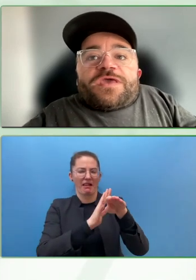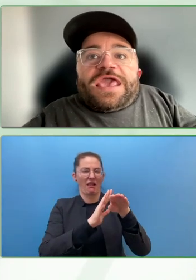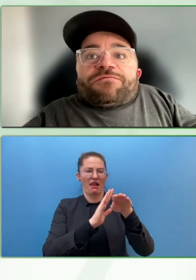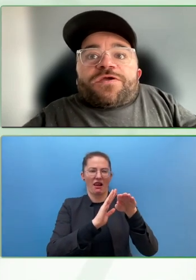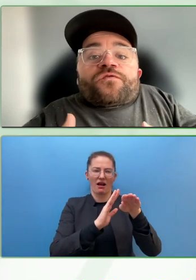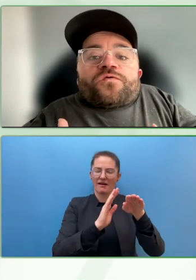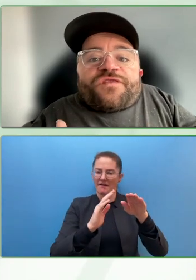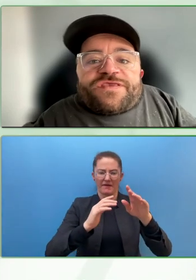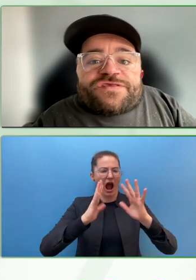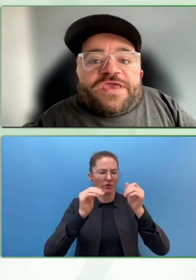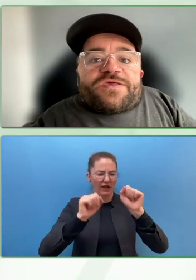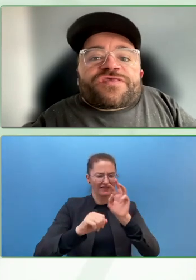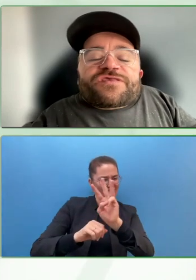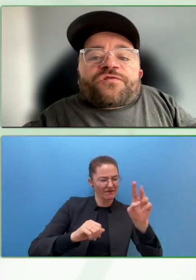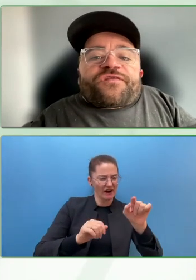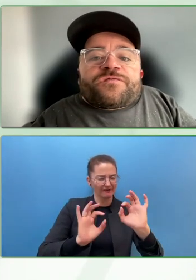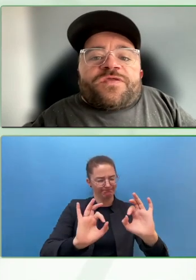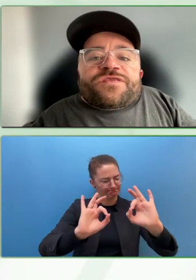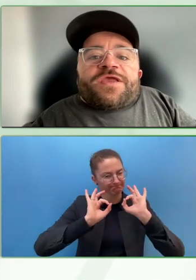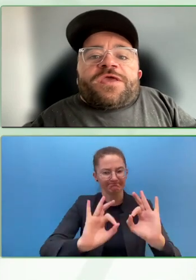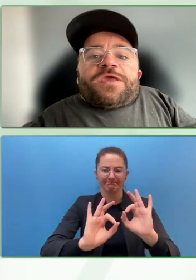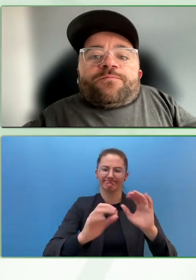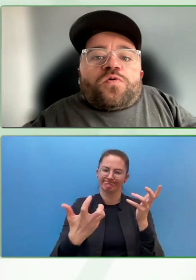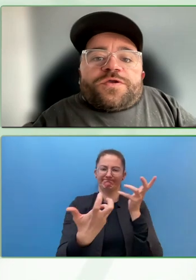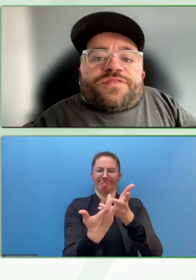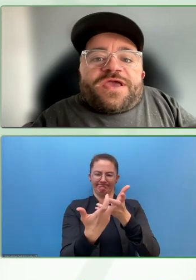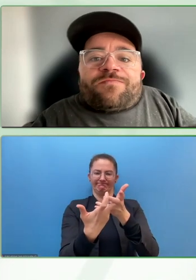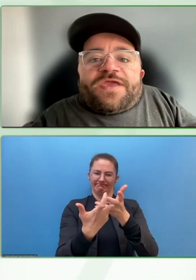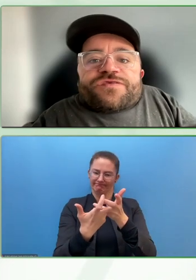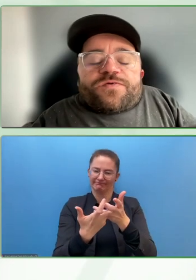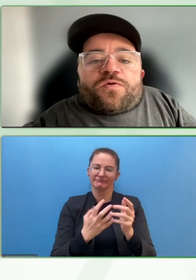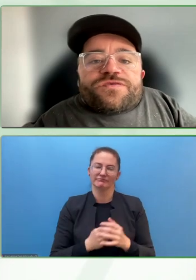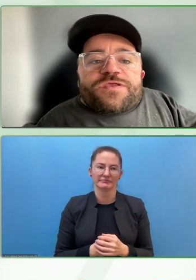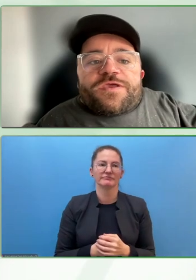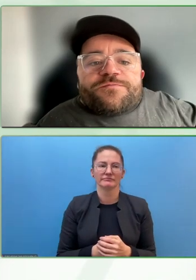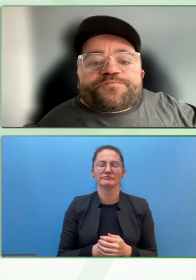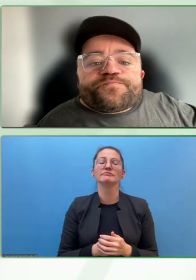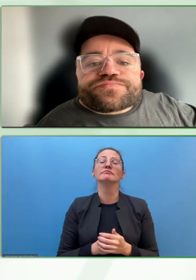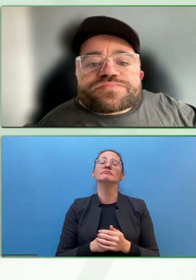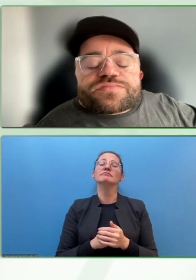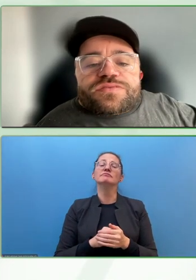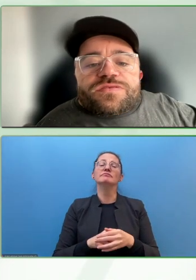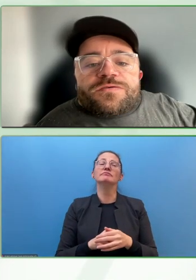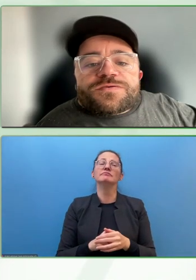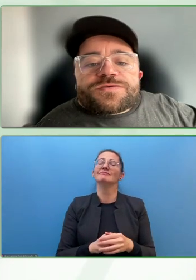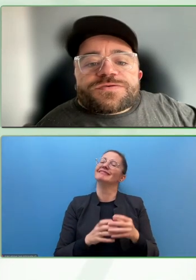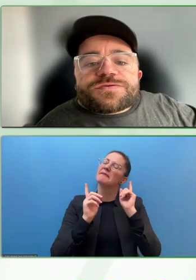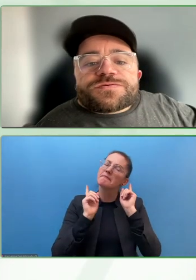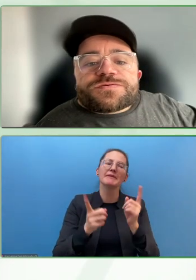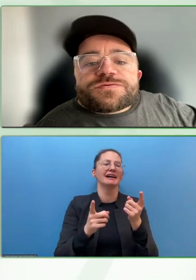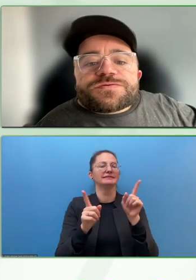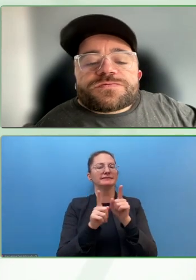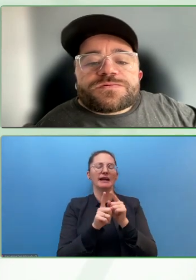this area of authenticity, because that's so fundamentally important in the campaigns that we want to do. You